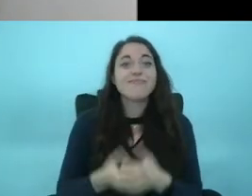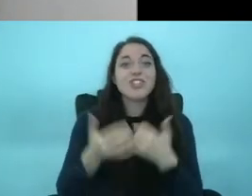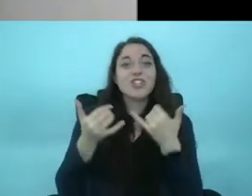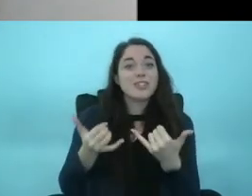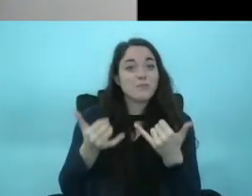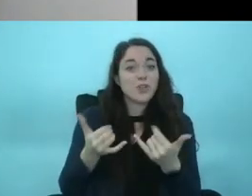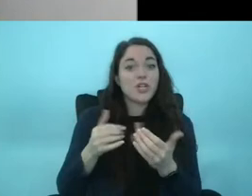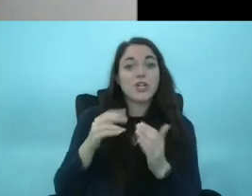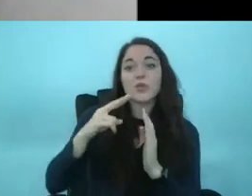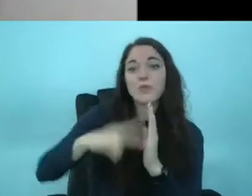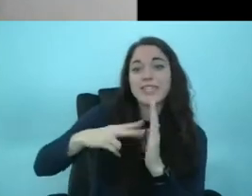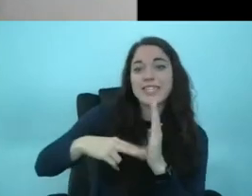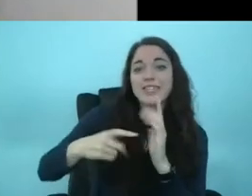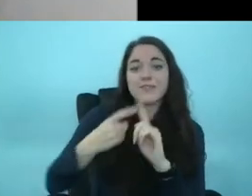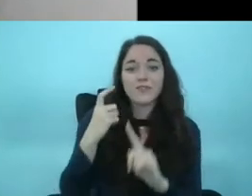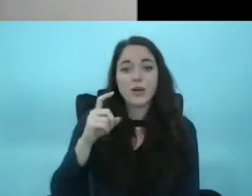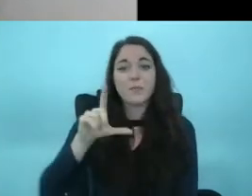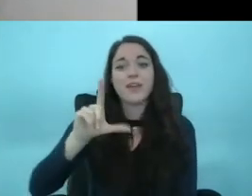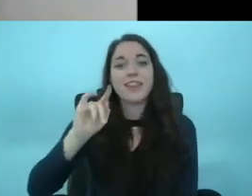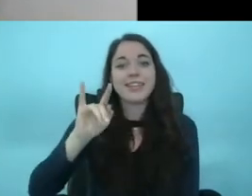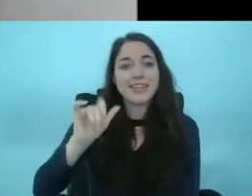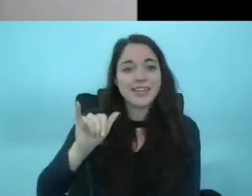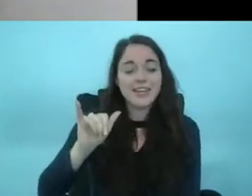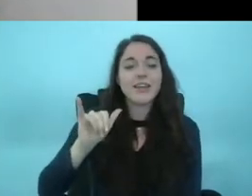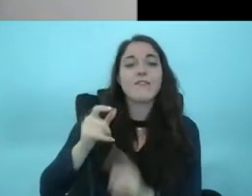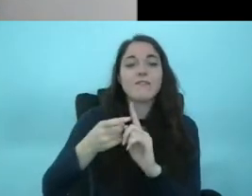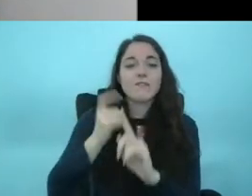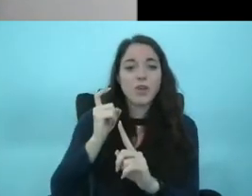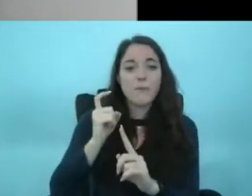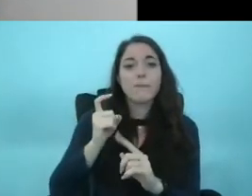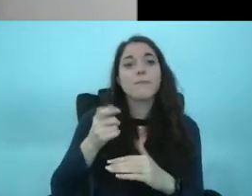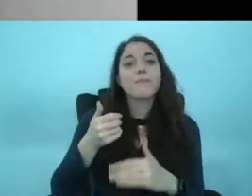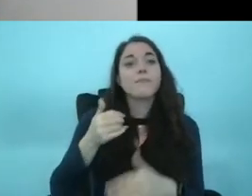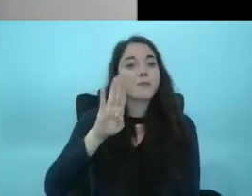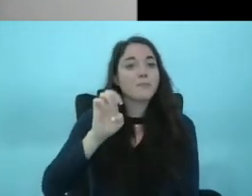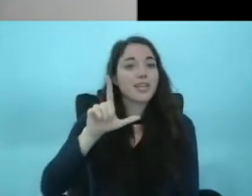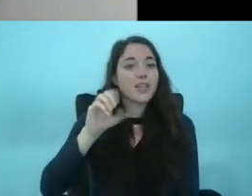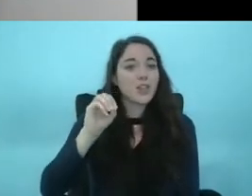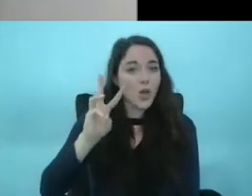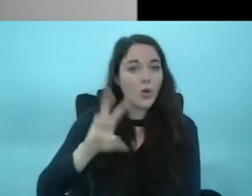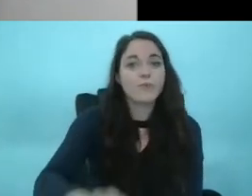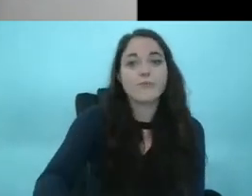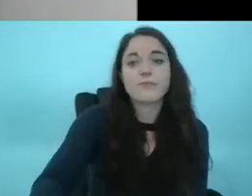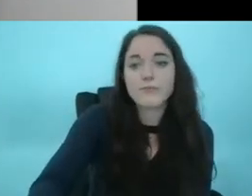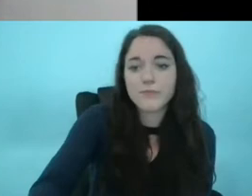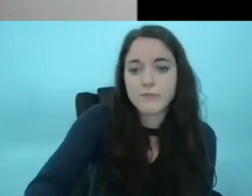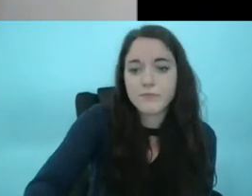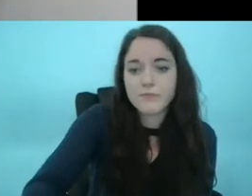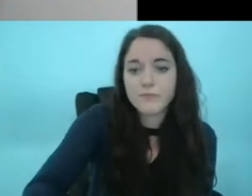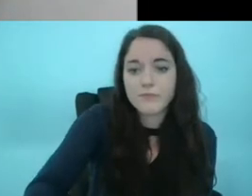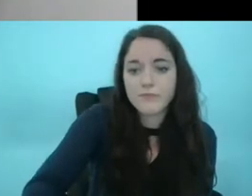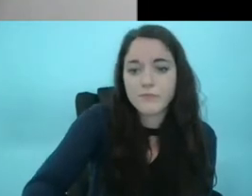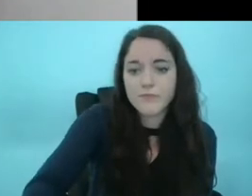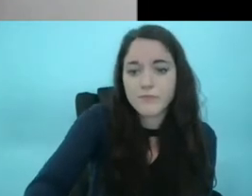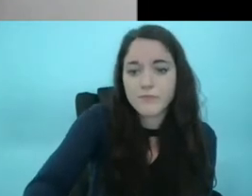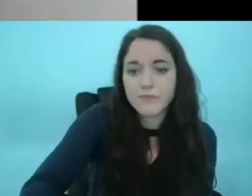Below. I Ask These Things by Claudio